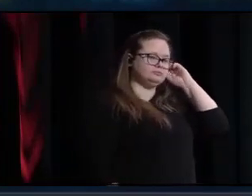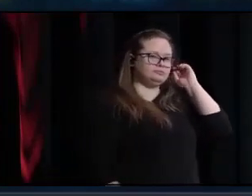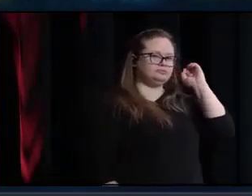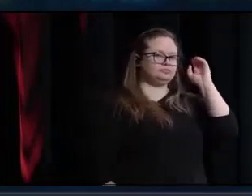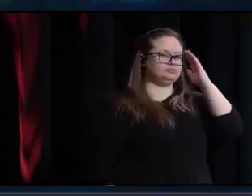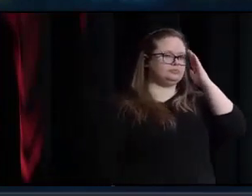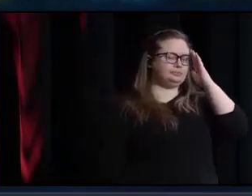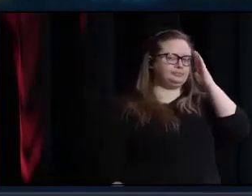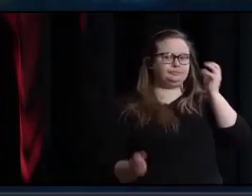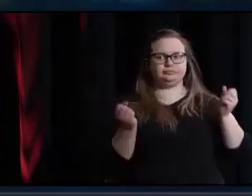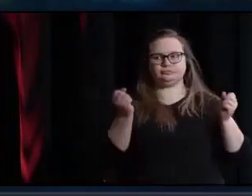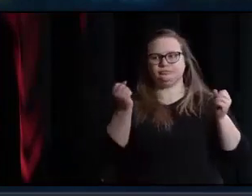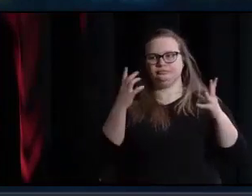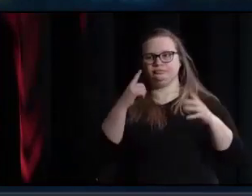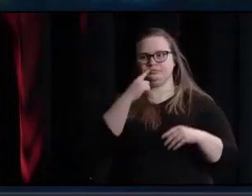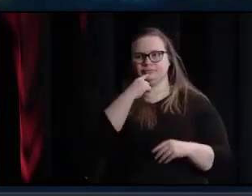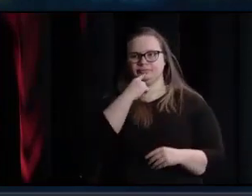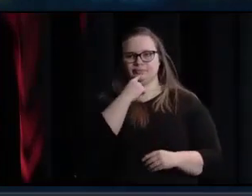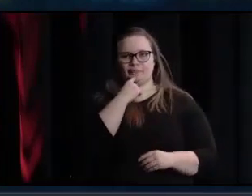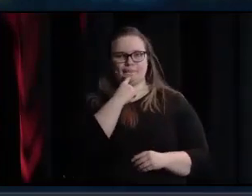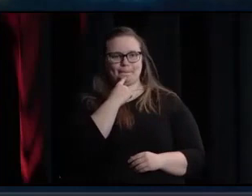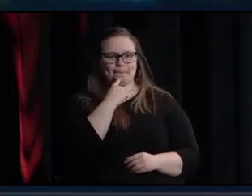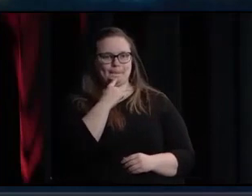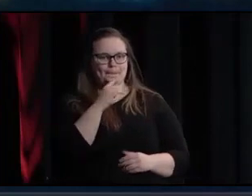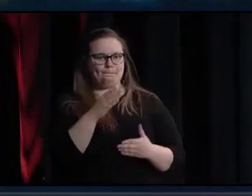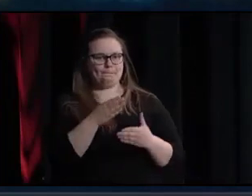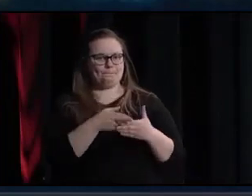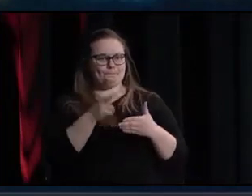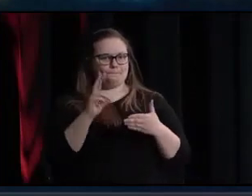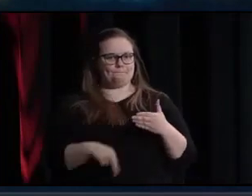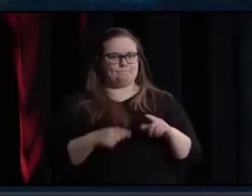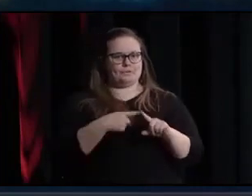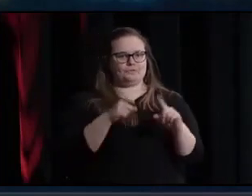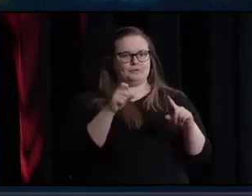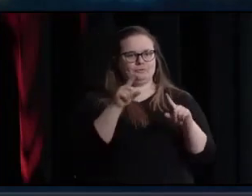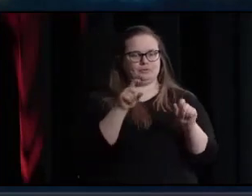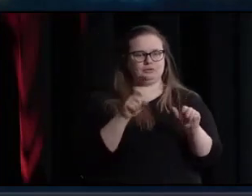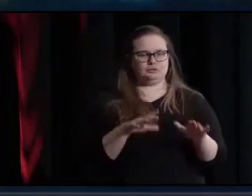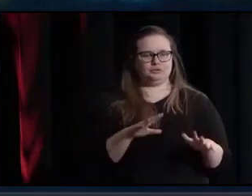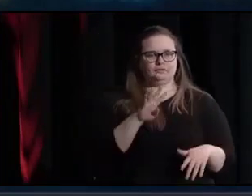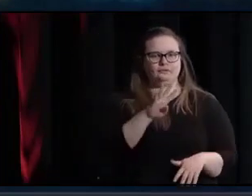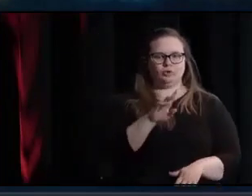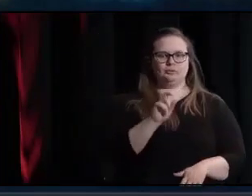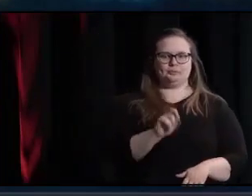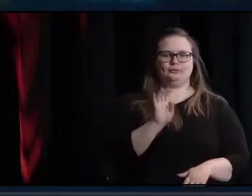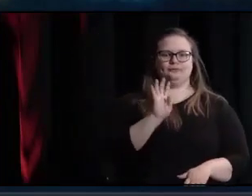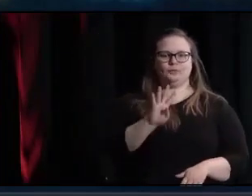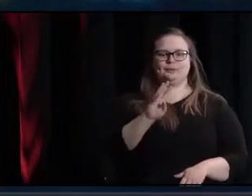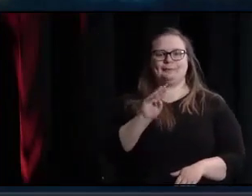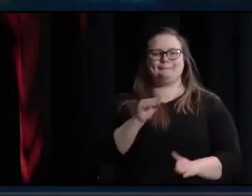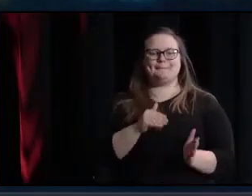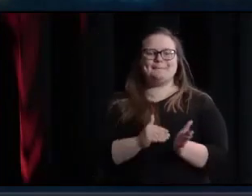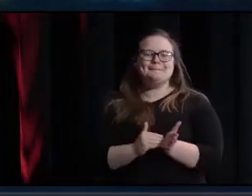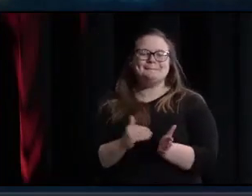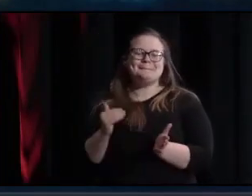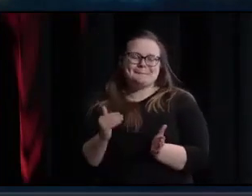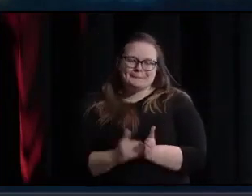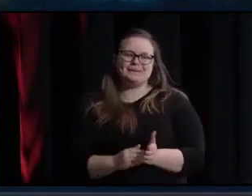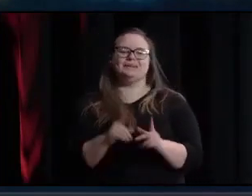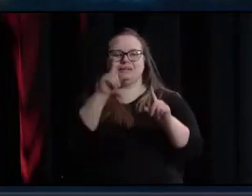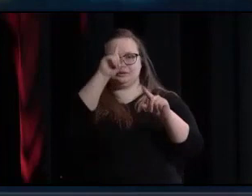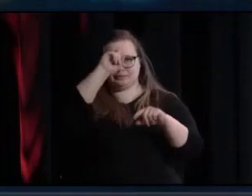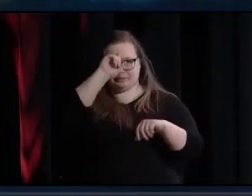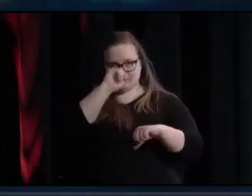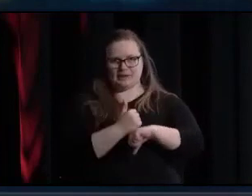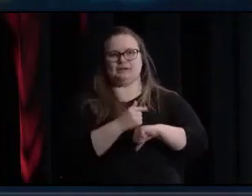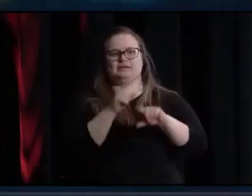Many are saying that the outcome of the tests, 4.4 million bias tests over the